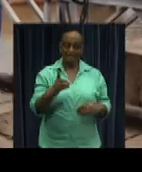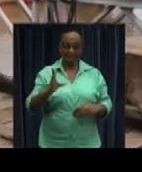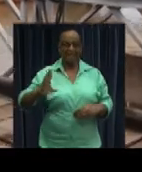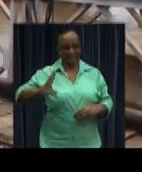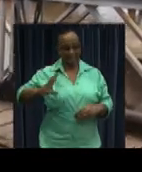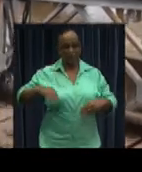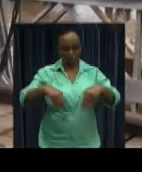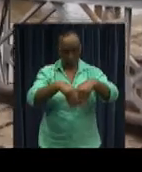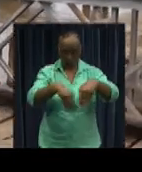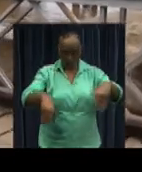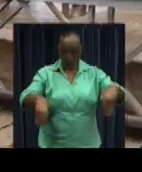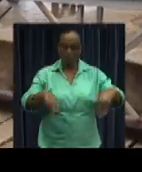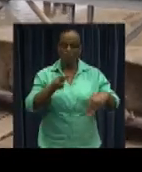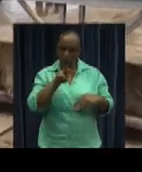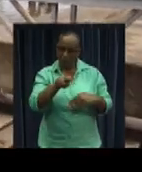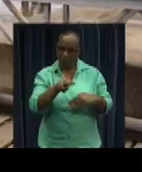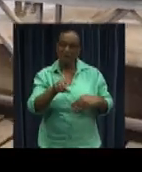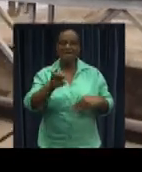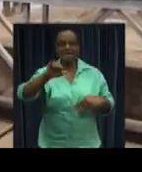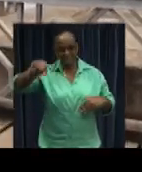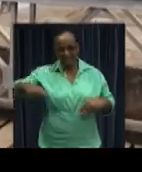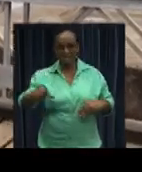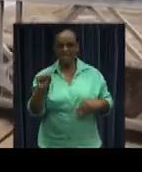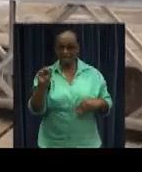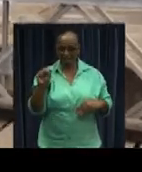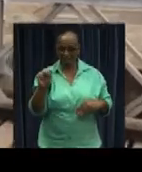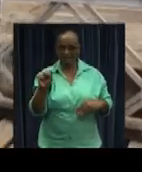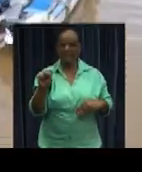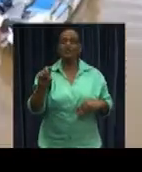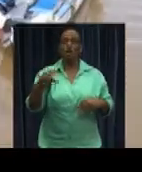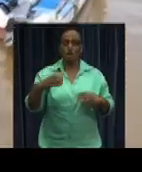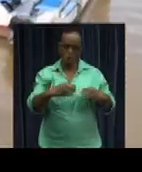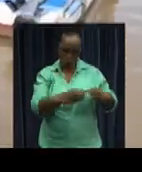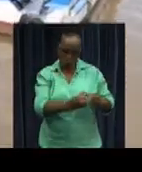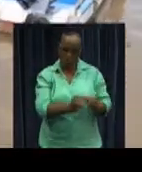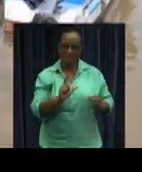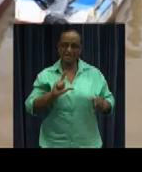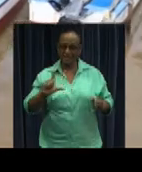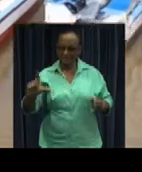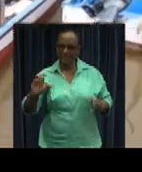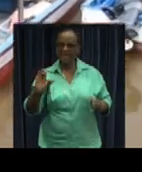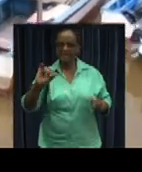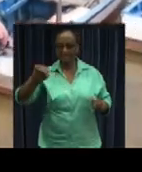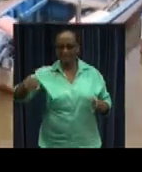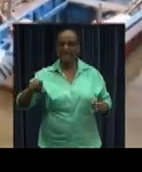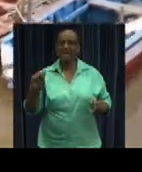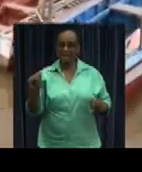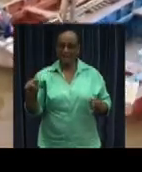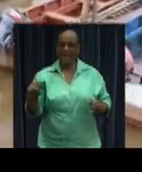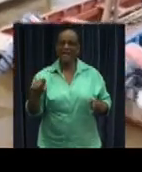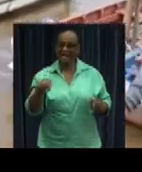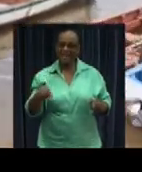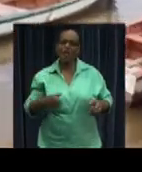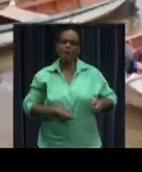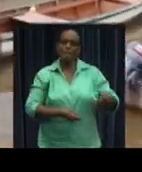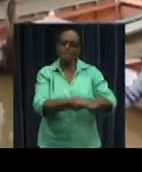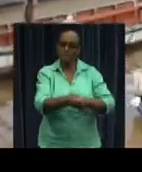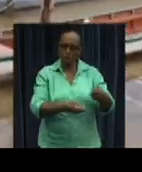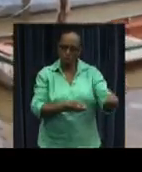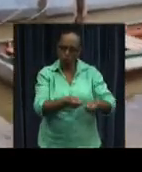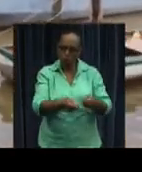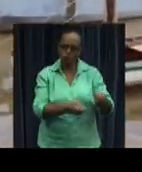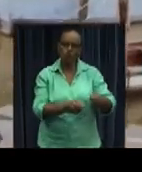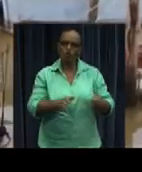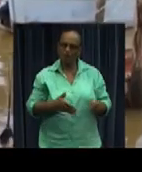the presence of his staff, the Director of the Coast Guard, Colonel Jerry Slainkard, Ivan Granghust, member of